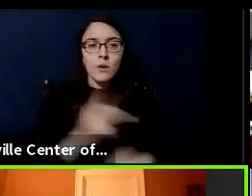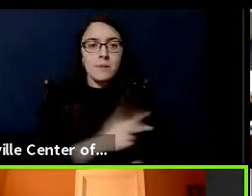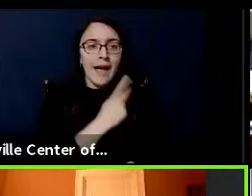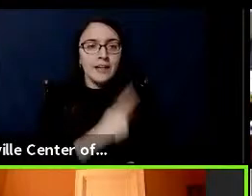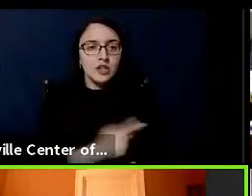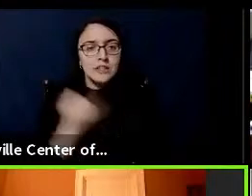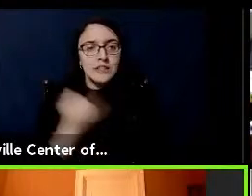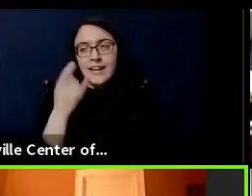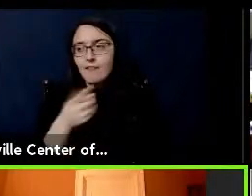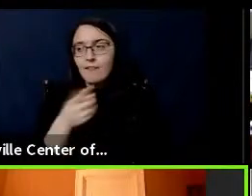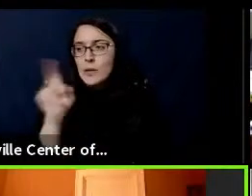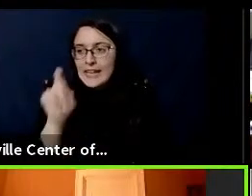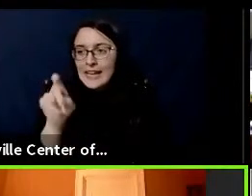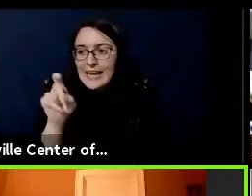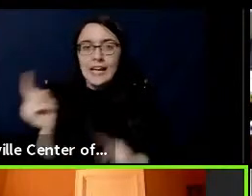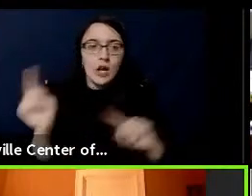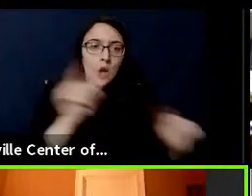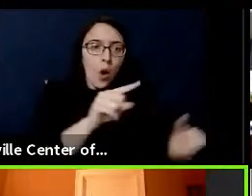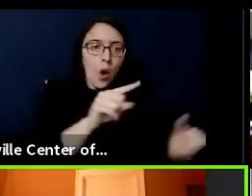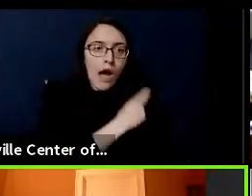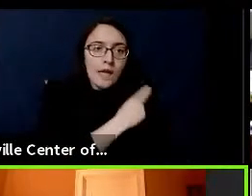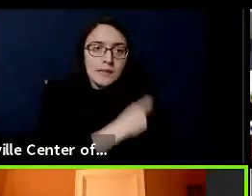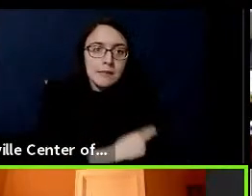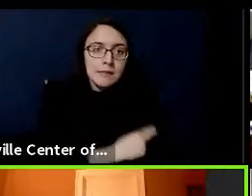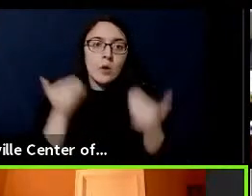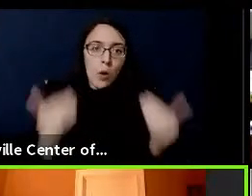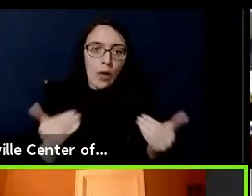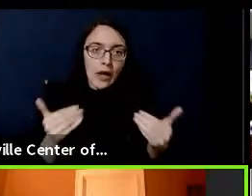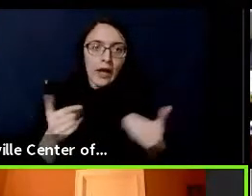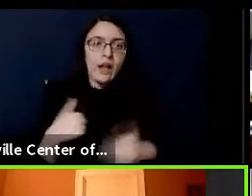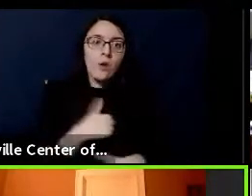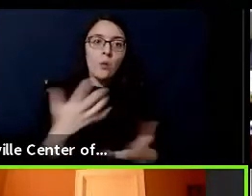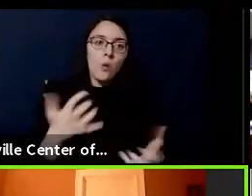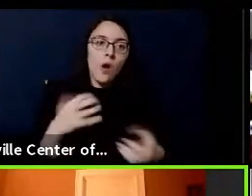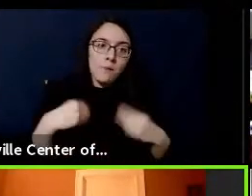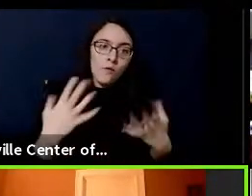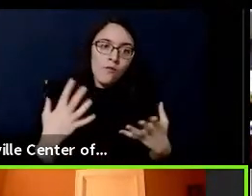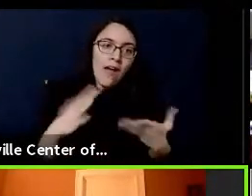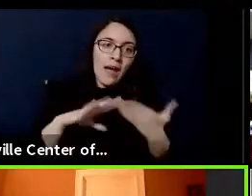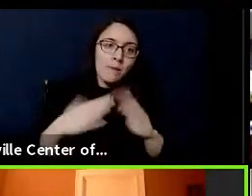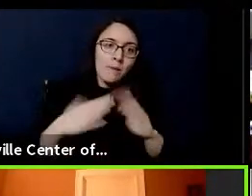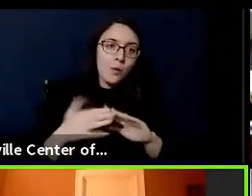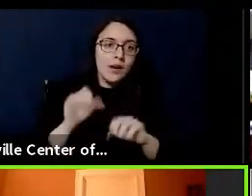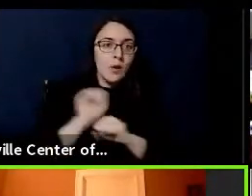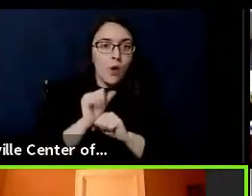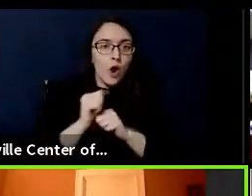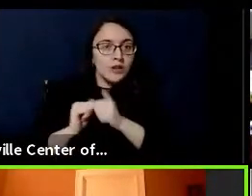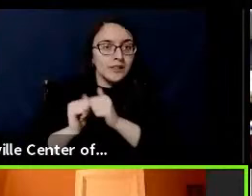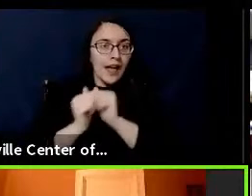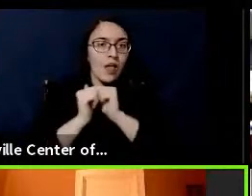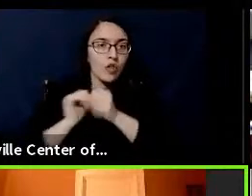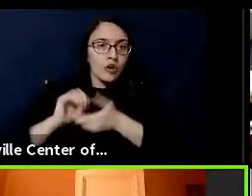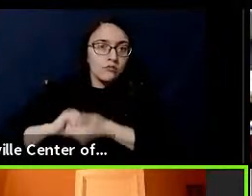need care, and just want to provide for the community and work together among our colleagues.